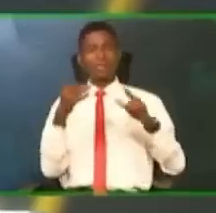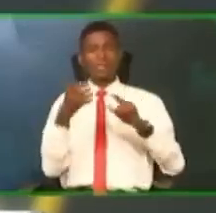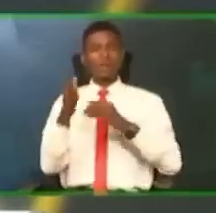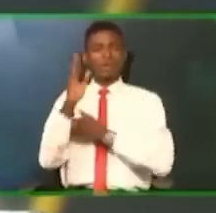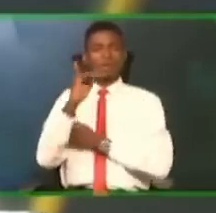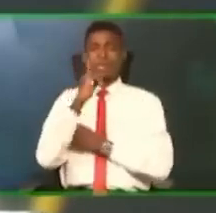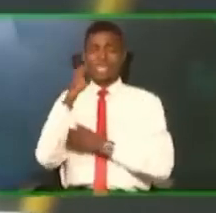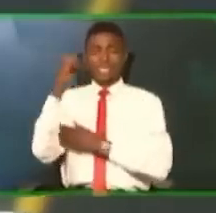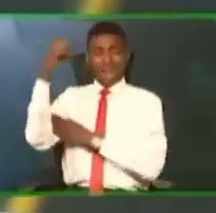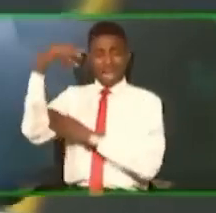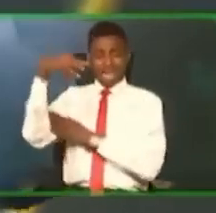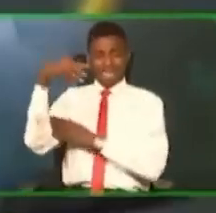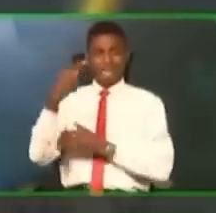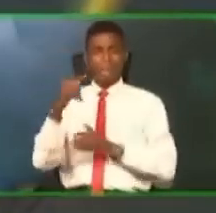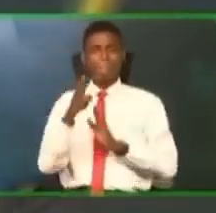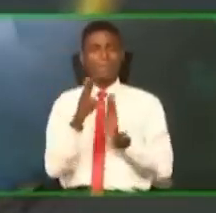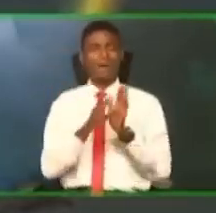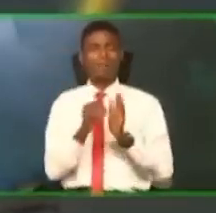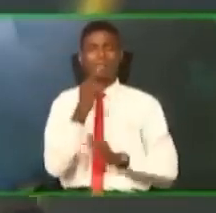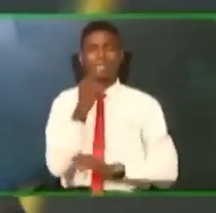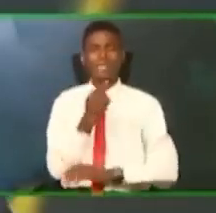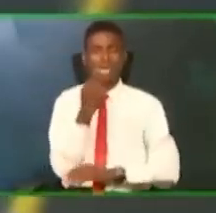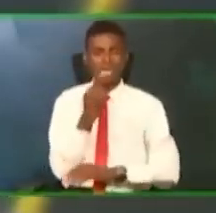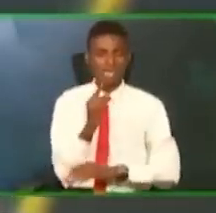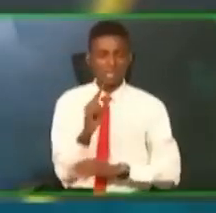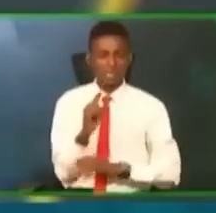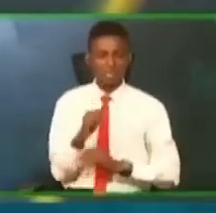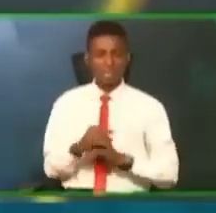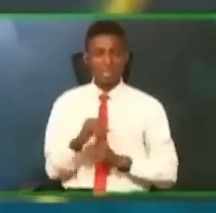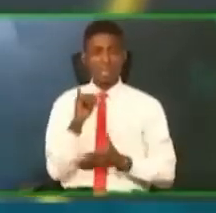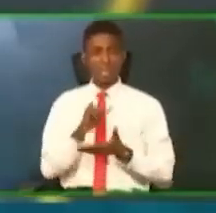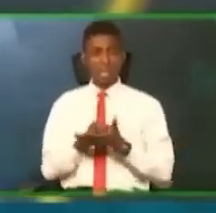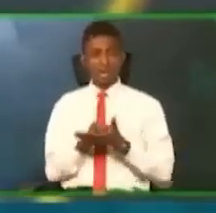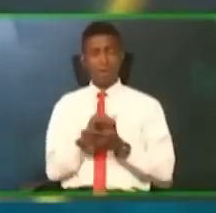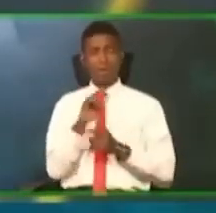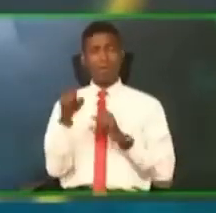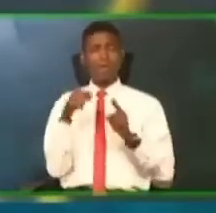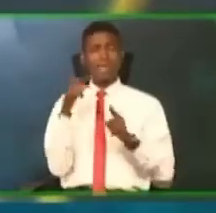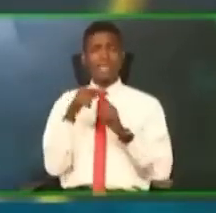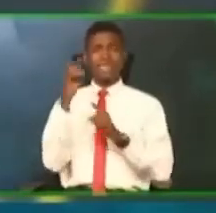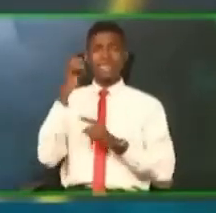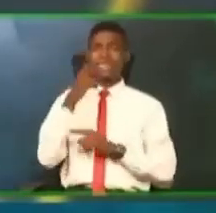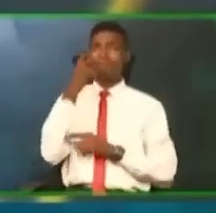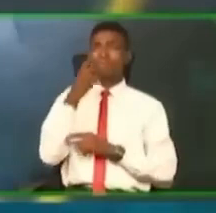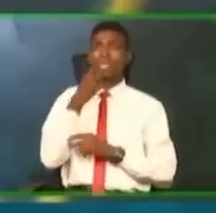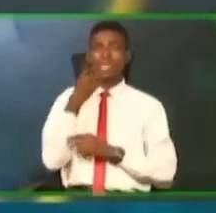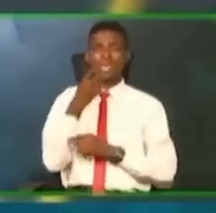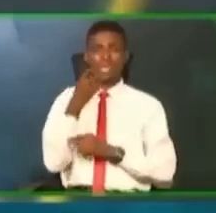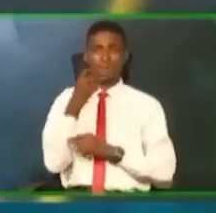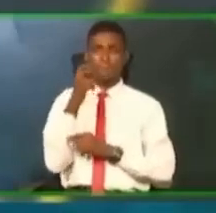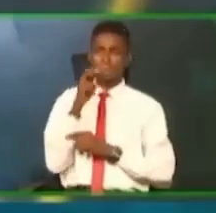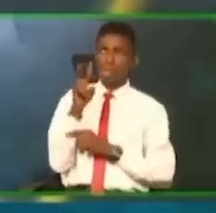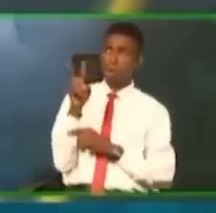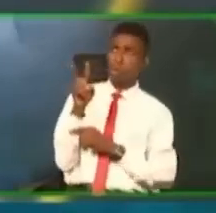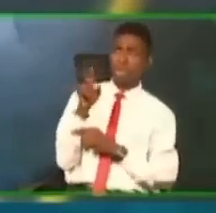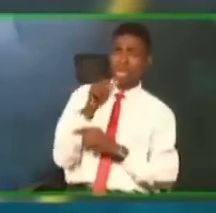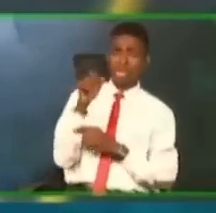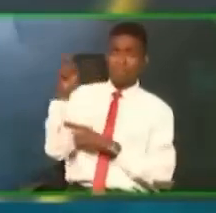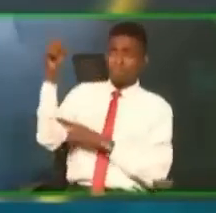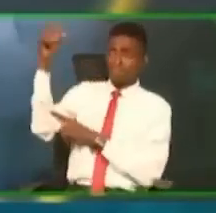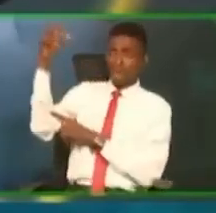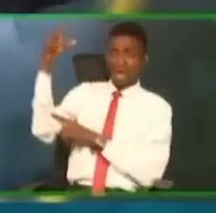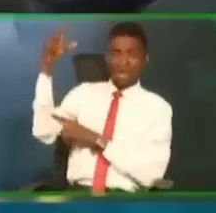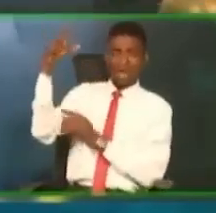The Bible says this was at the transfiguration, that while he yet spake, behold, a bright